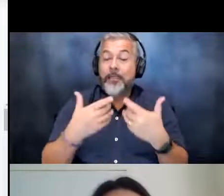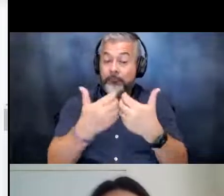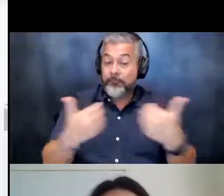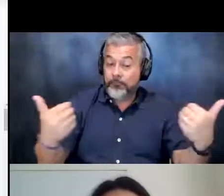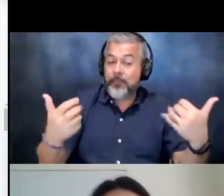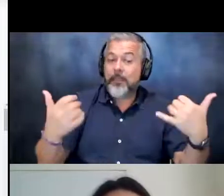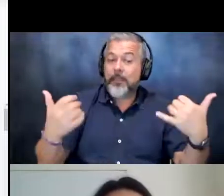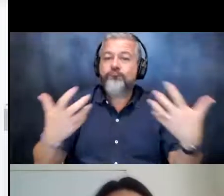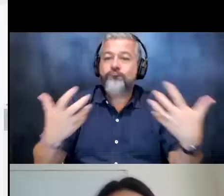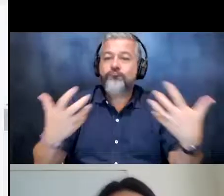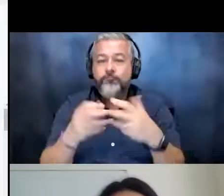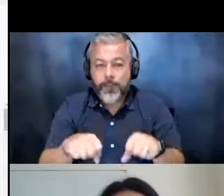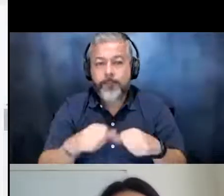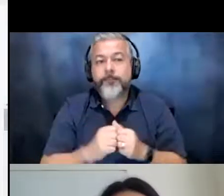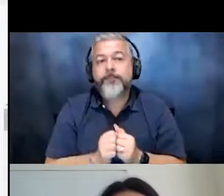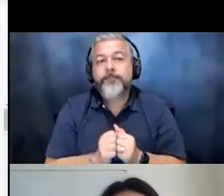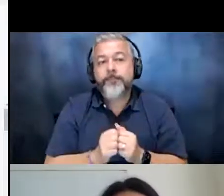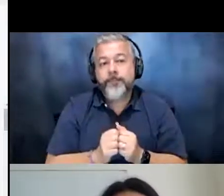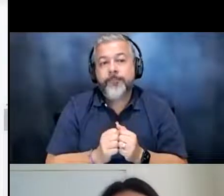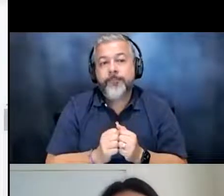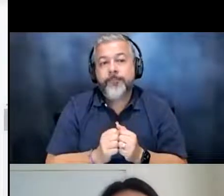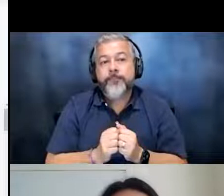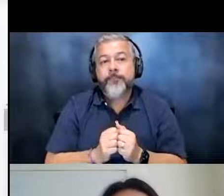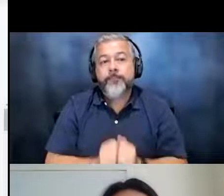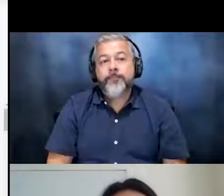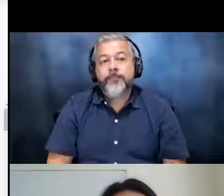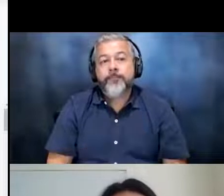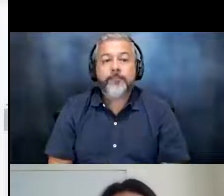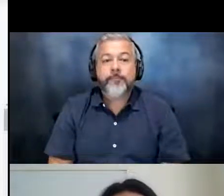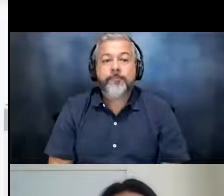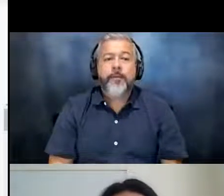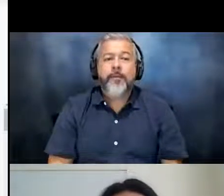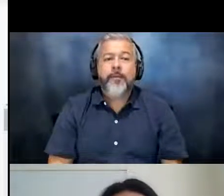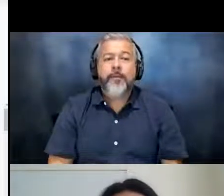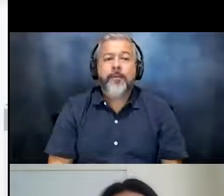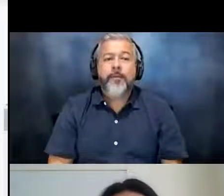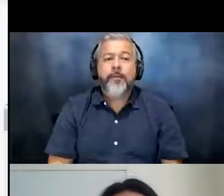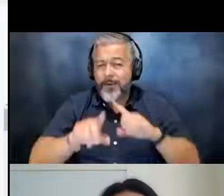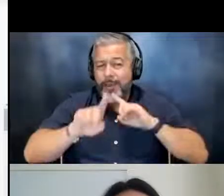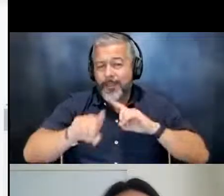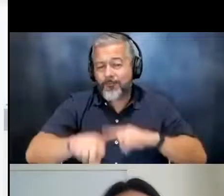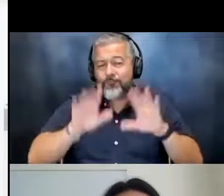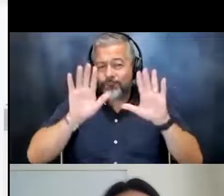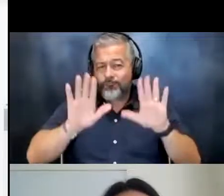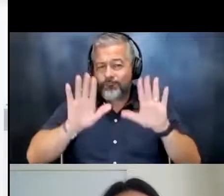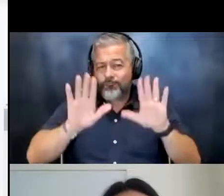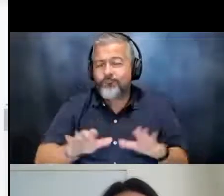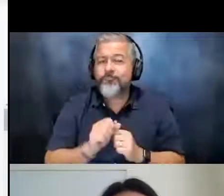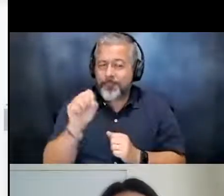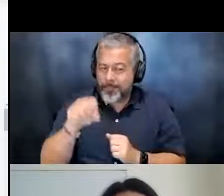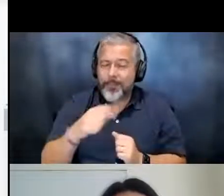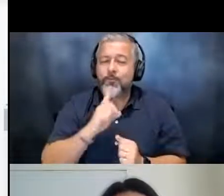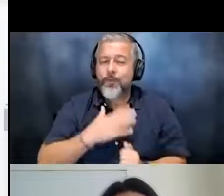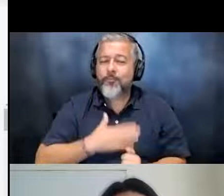actively, definitely. These are really great responses. Yeah, I can appreciate